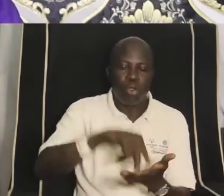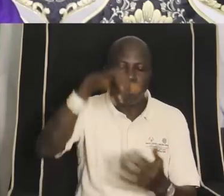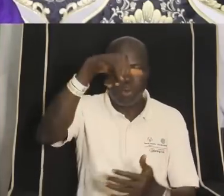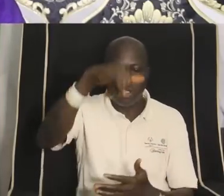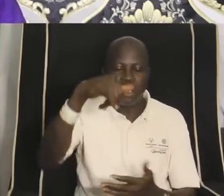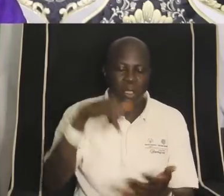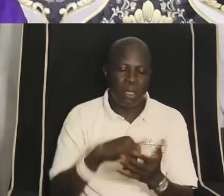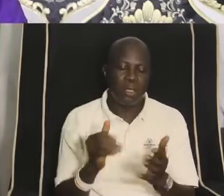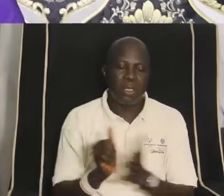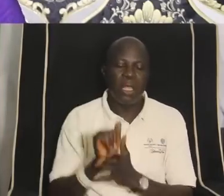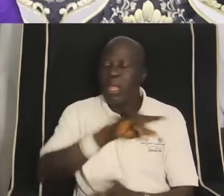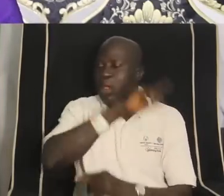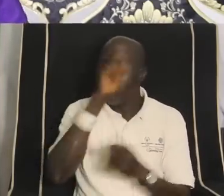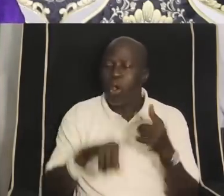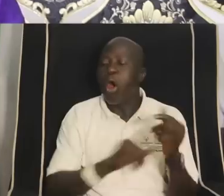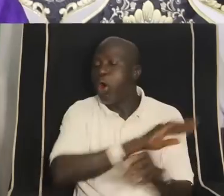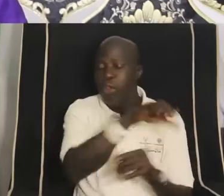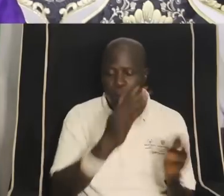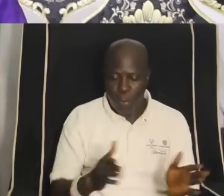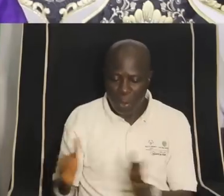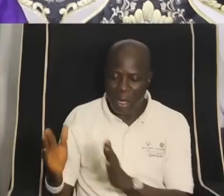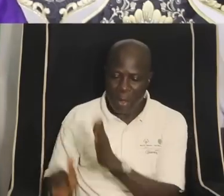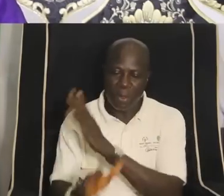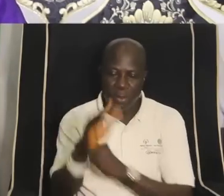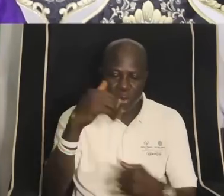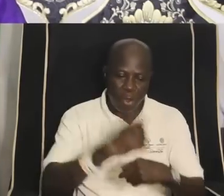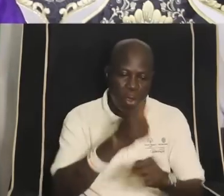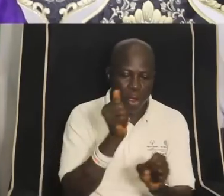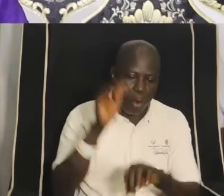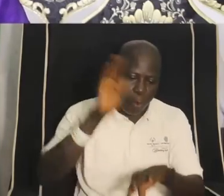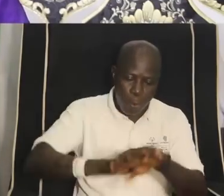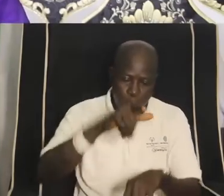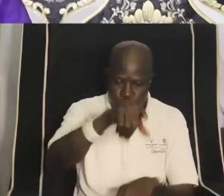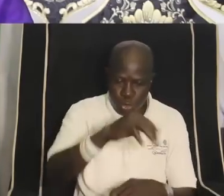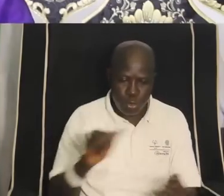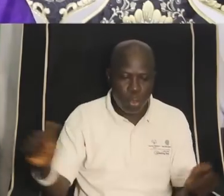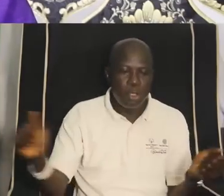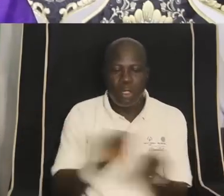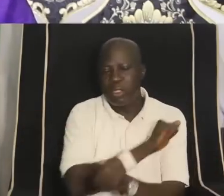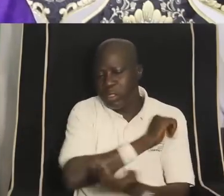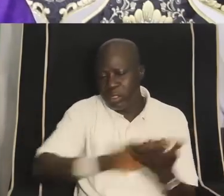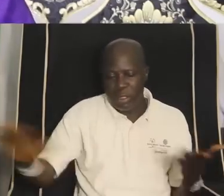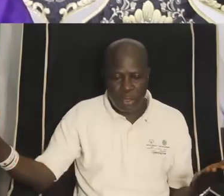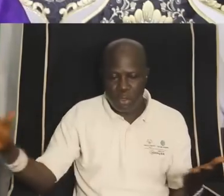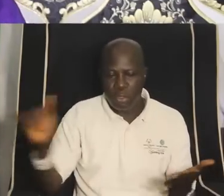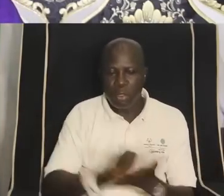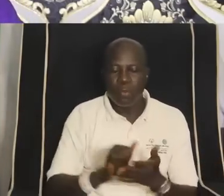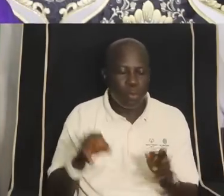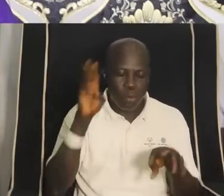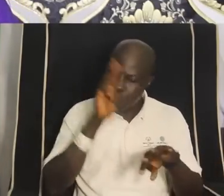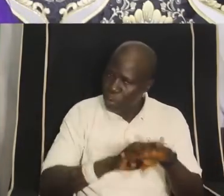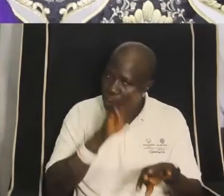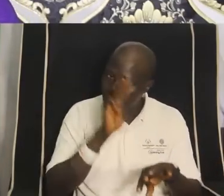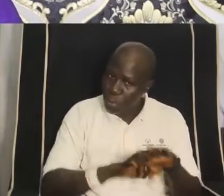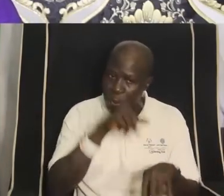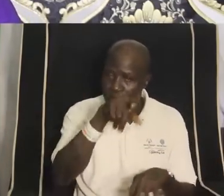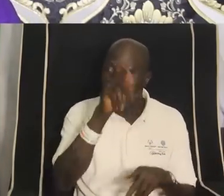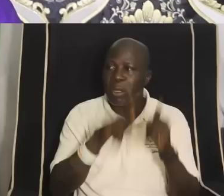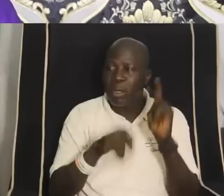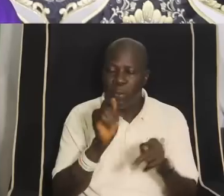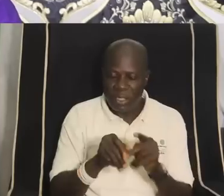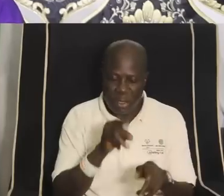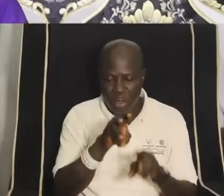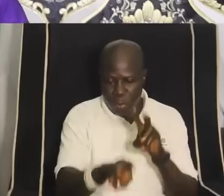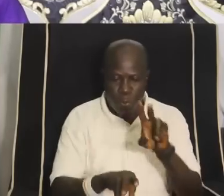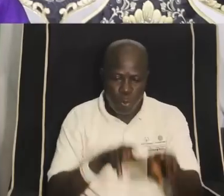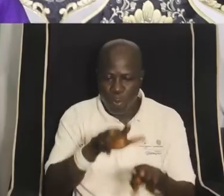it to sketch through so gbogbo ipinu won olorun sora san God has make all their plans to be ma sora o but be watchful eniyan to n pare sora watchful